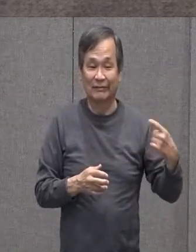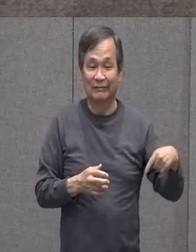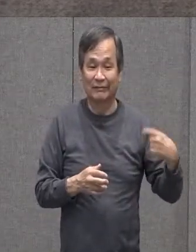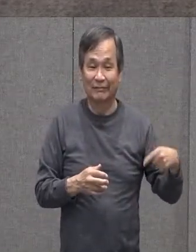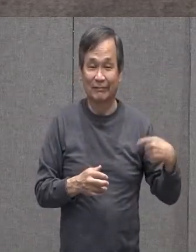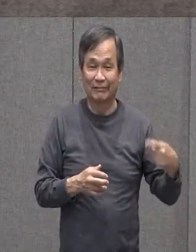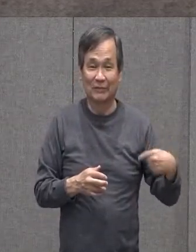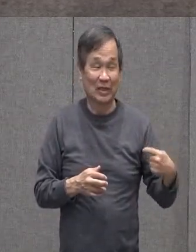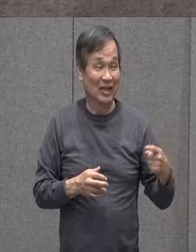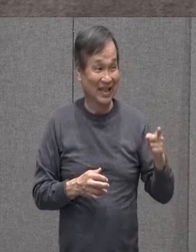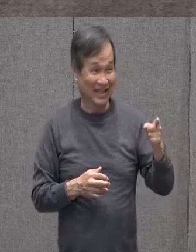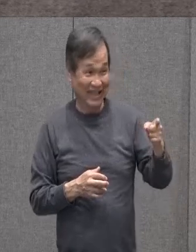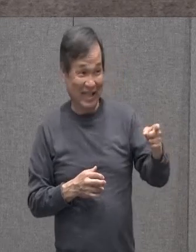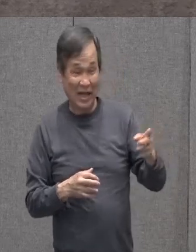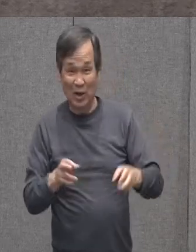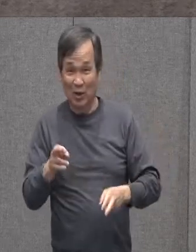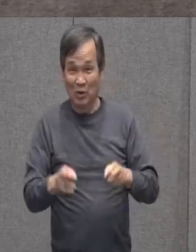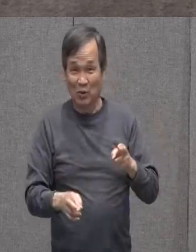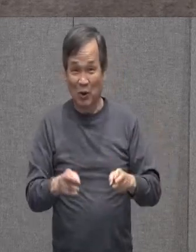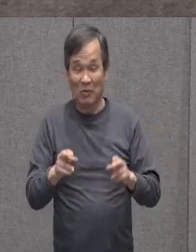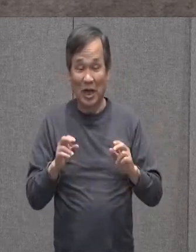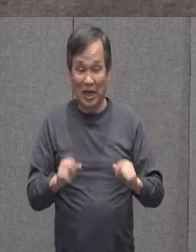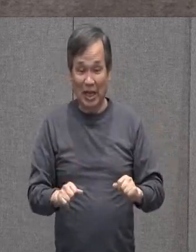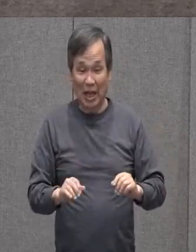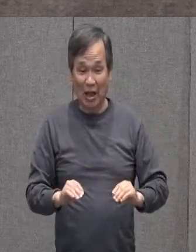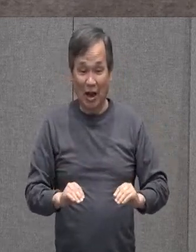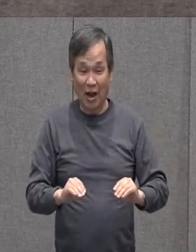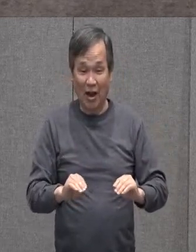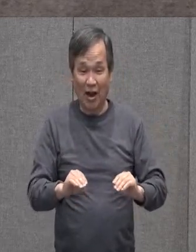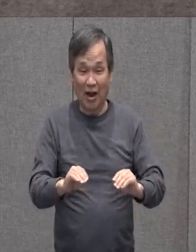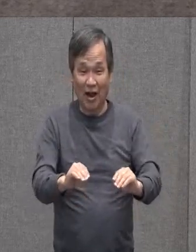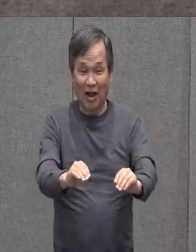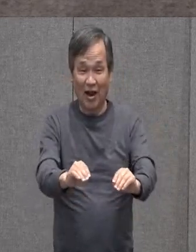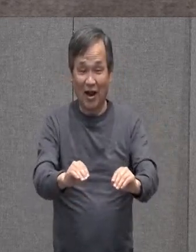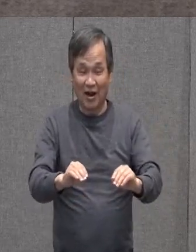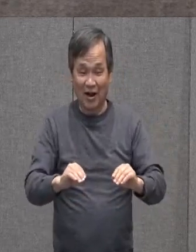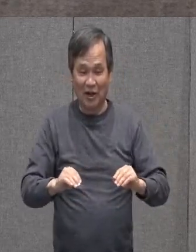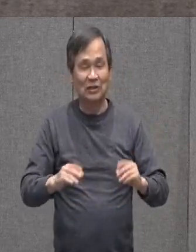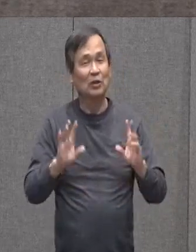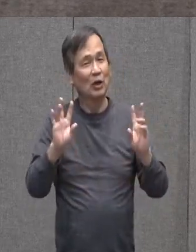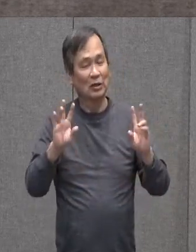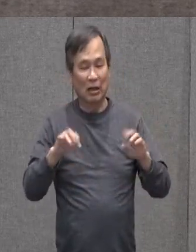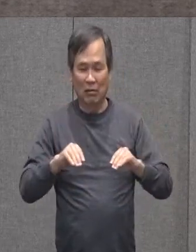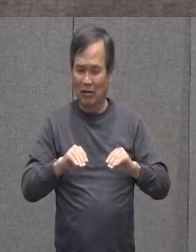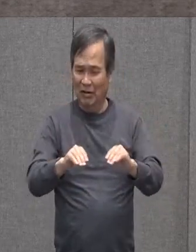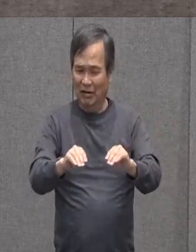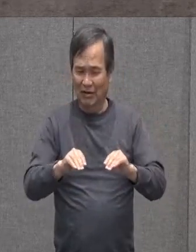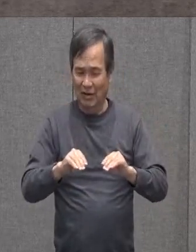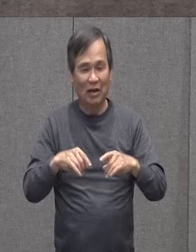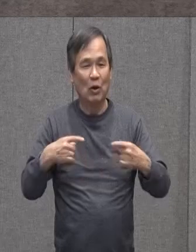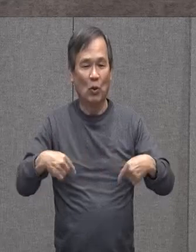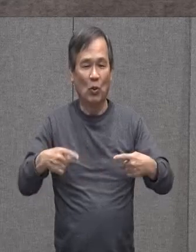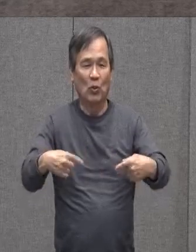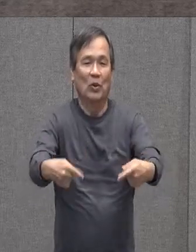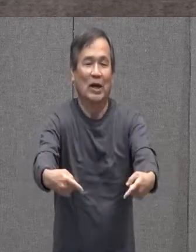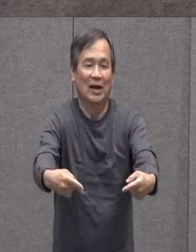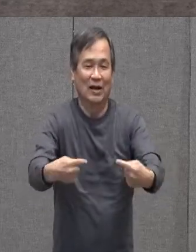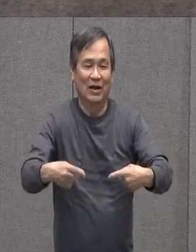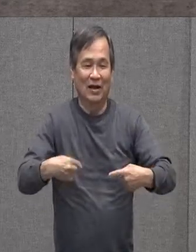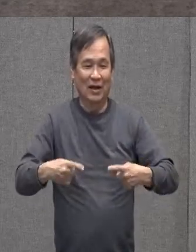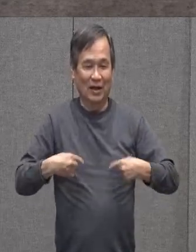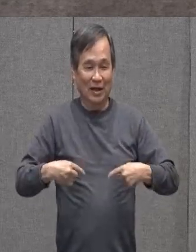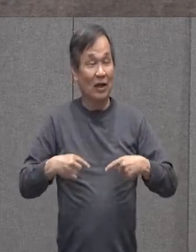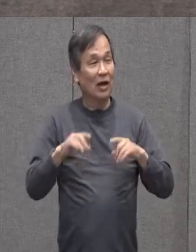this robot has movement, and it has movement from its wheels. That's a second characteristic